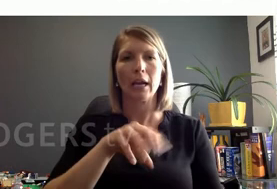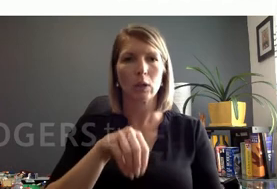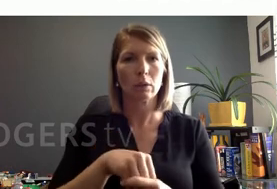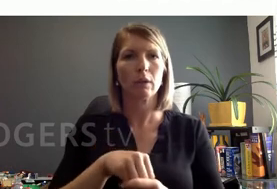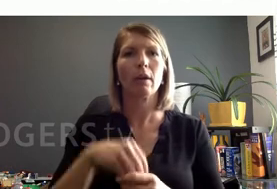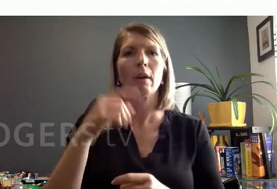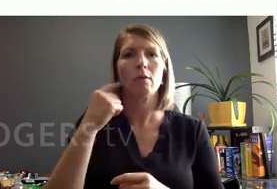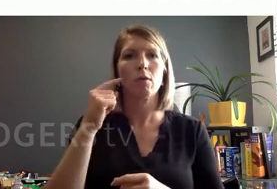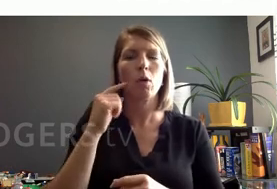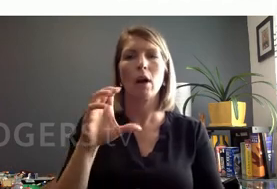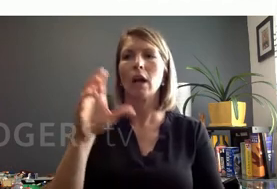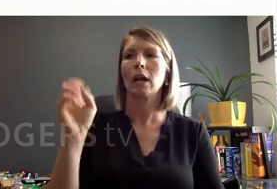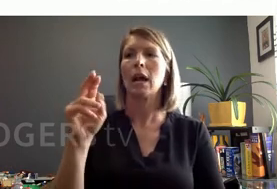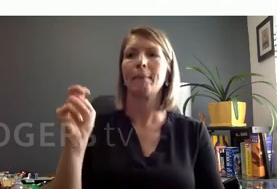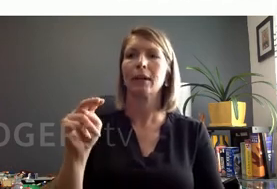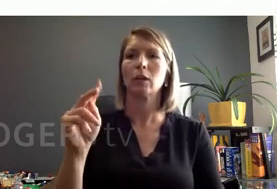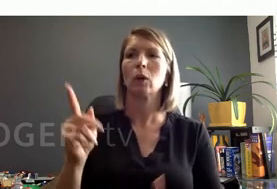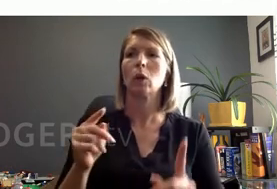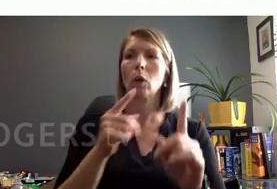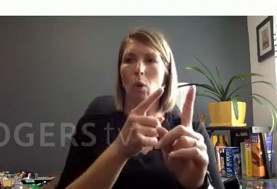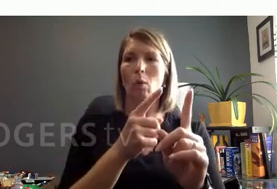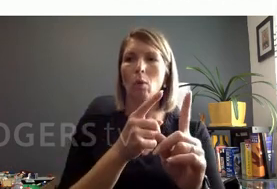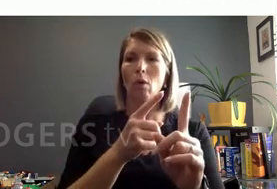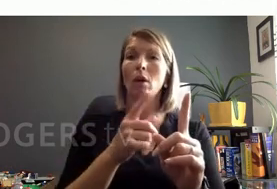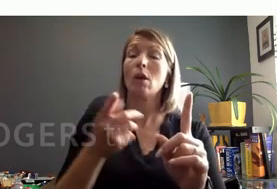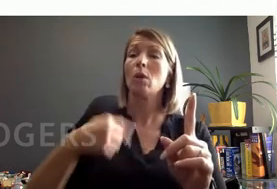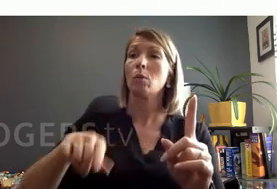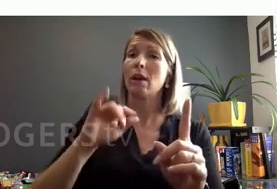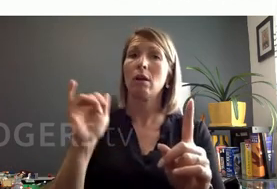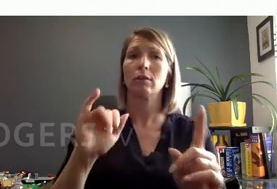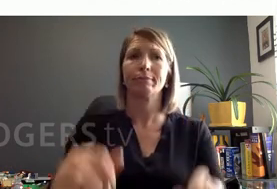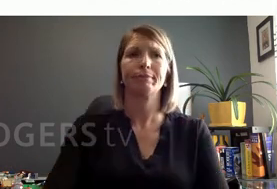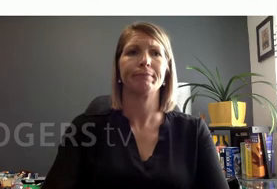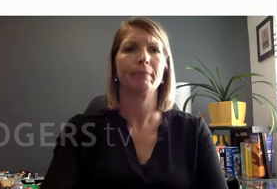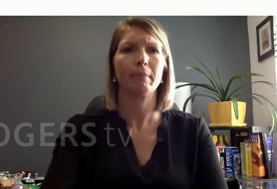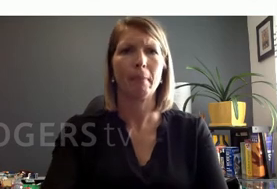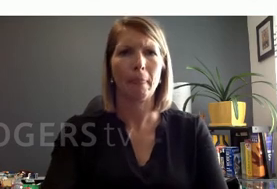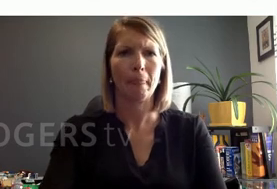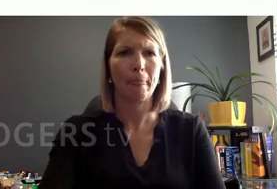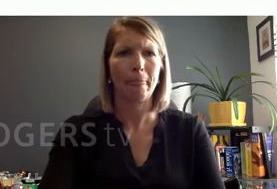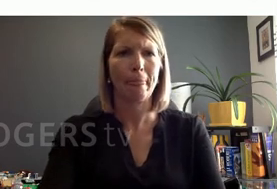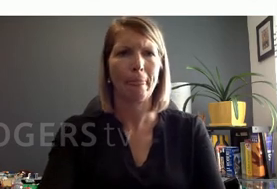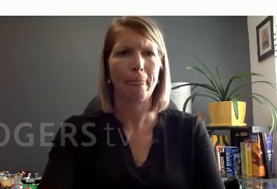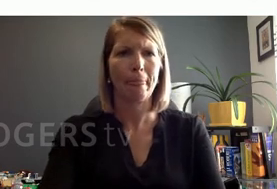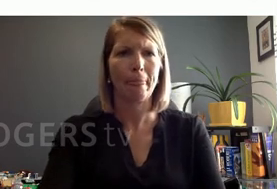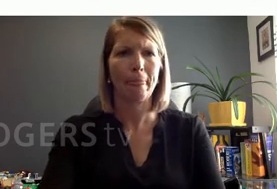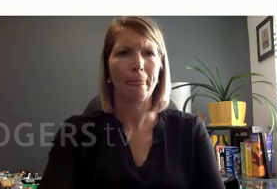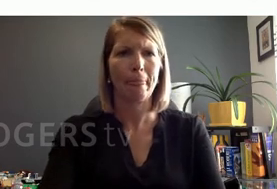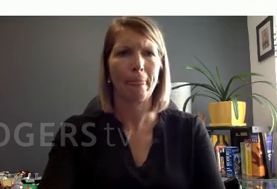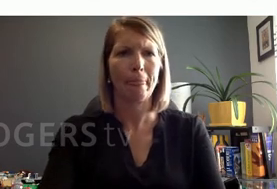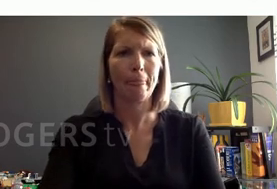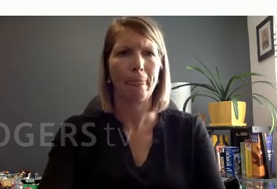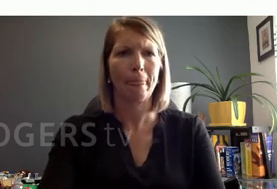people also contribute to the growth and success of our programs and events and projects. They have great ideas and positive